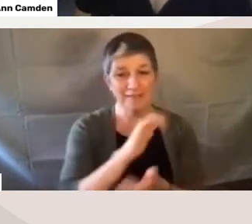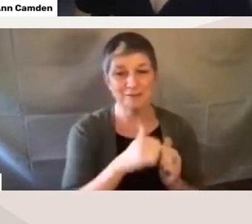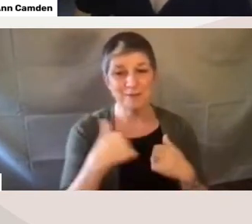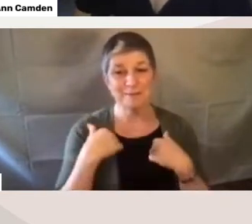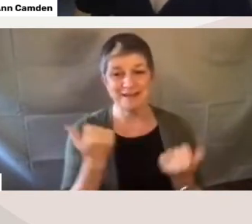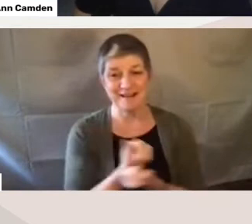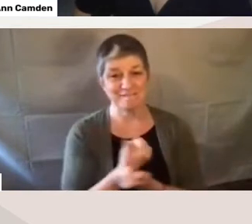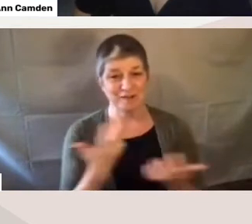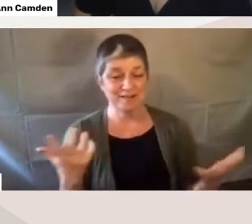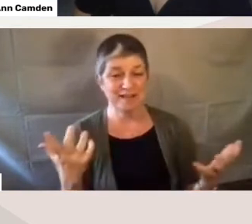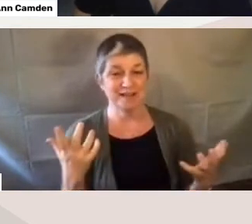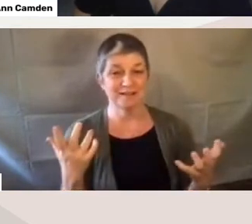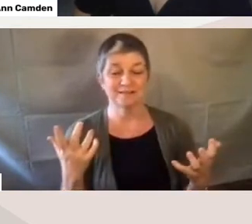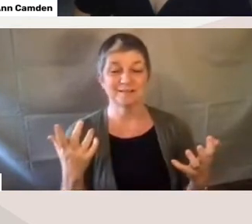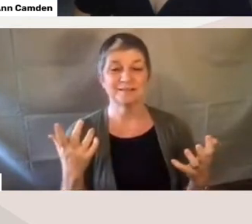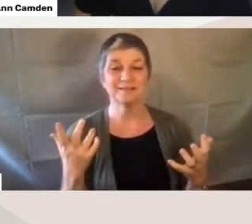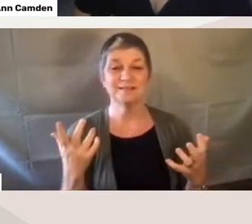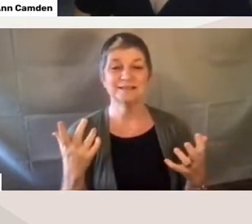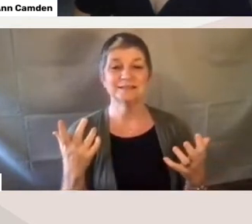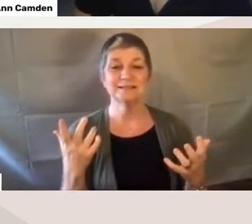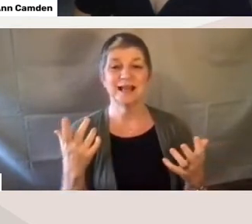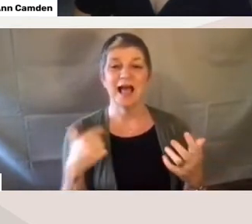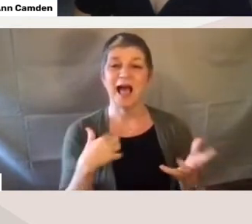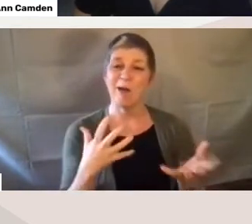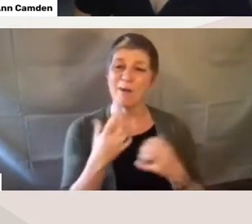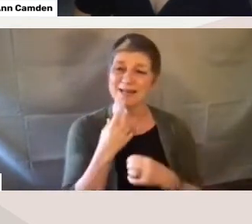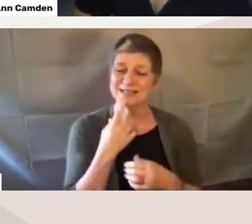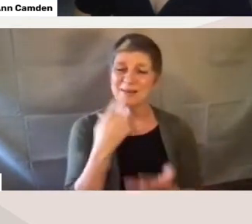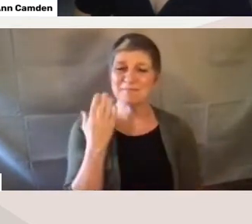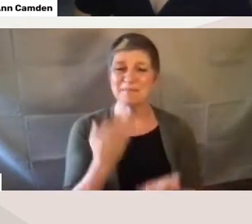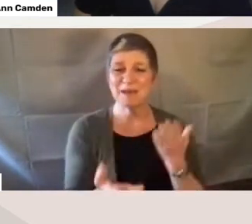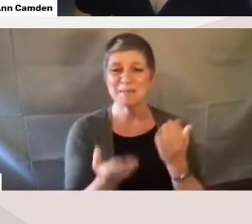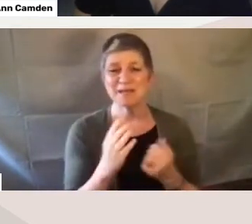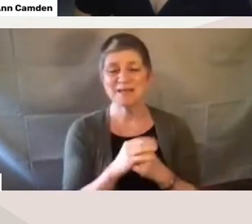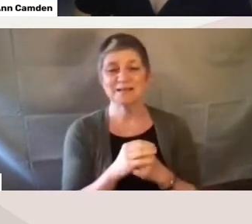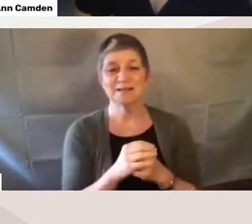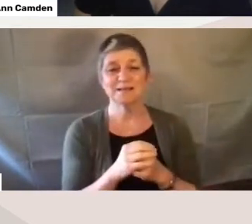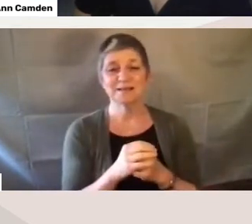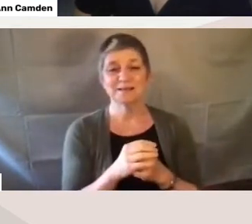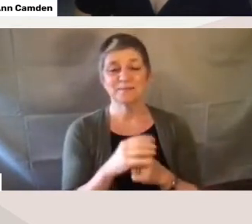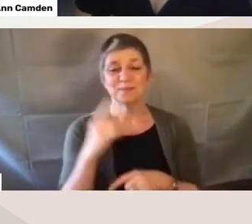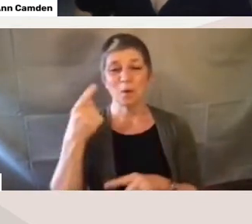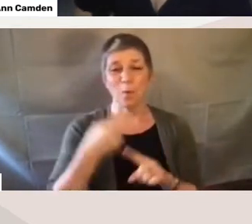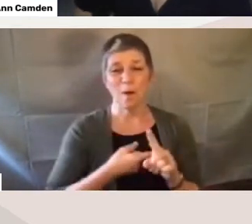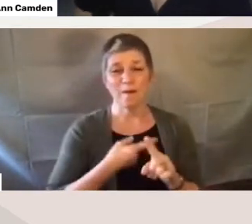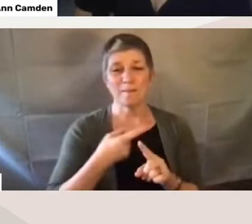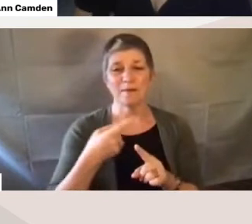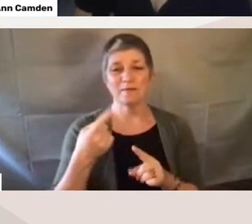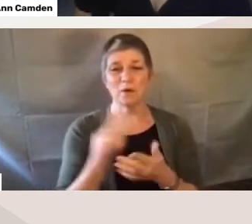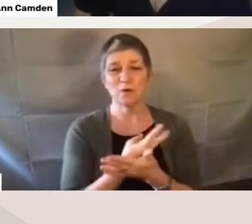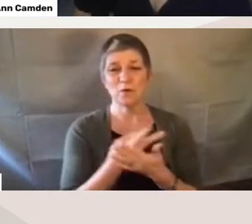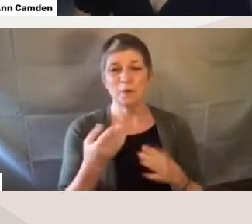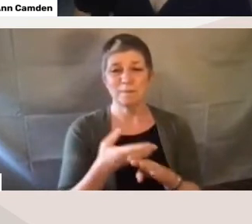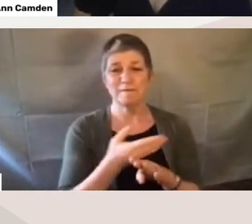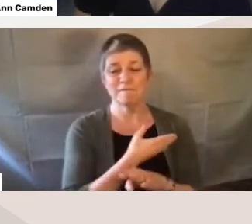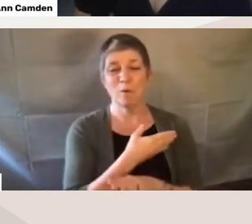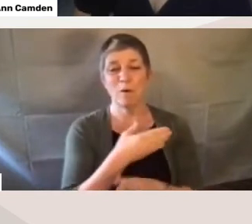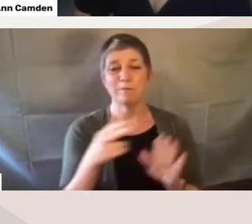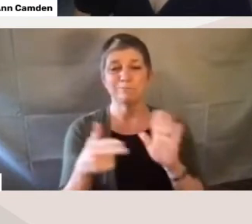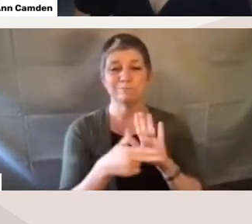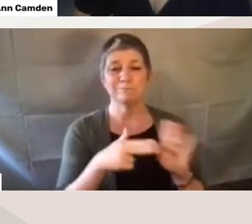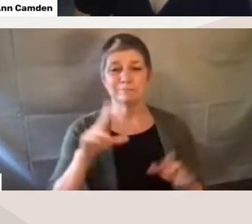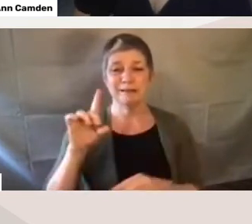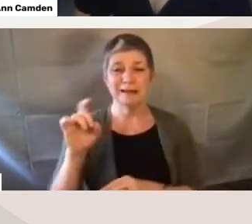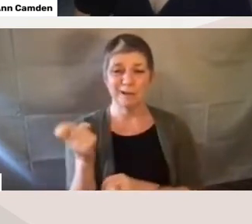And so it was I want to say probably about a month or 2 weeks before I was diagnosed. I don't